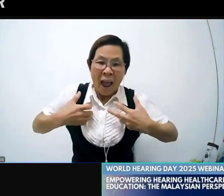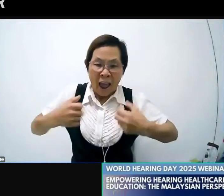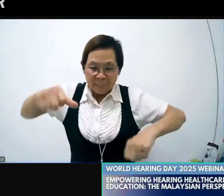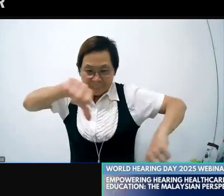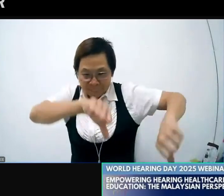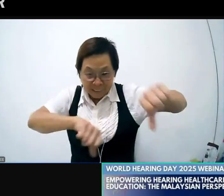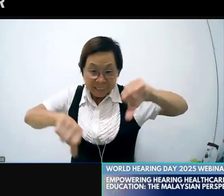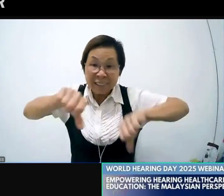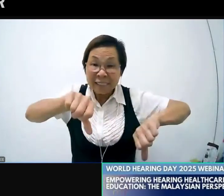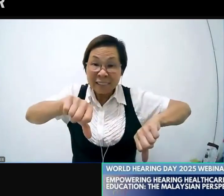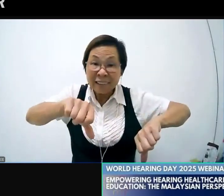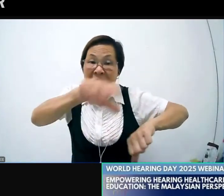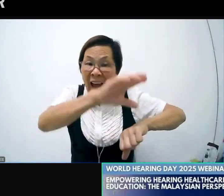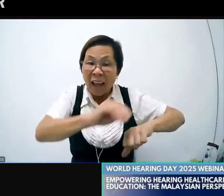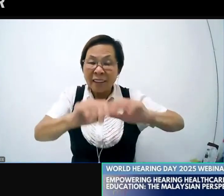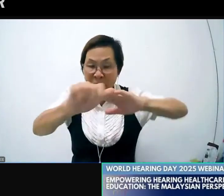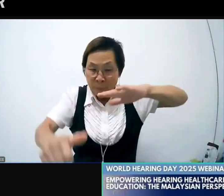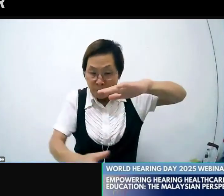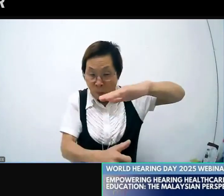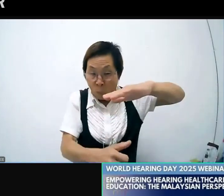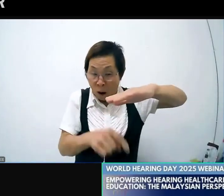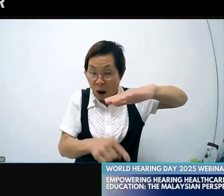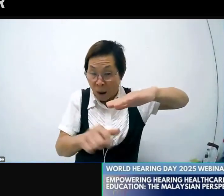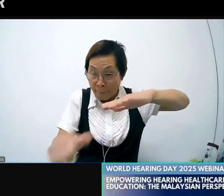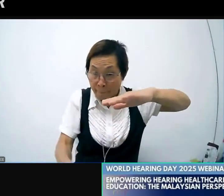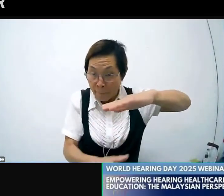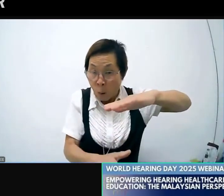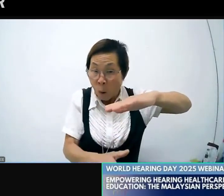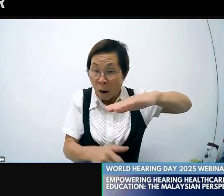okay. So under that